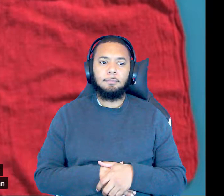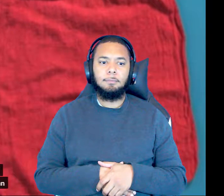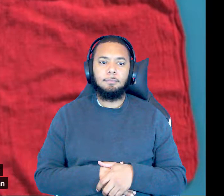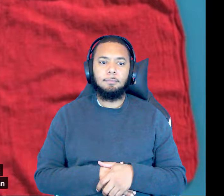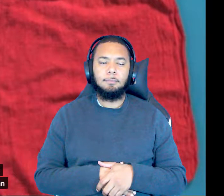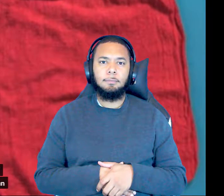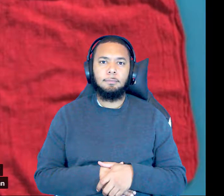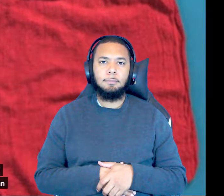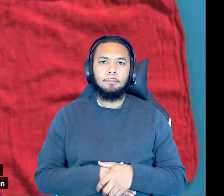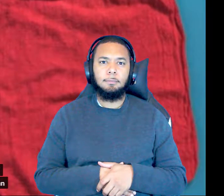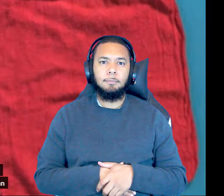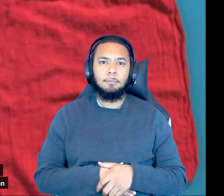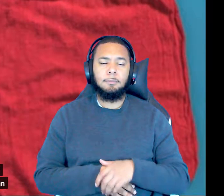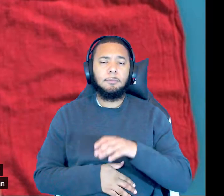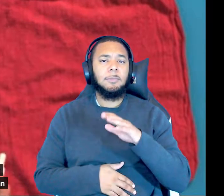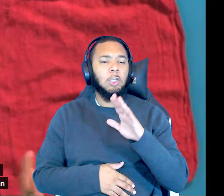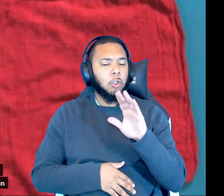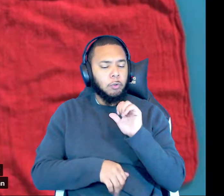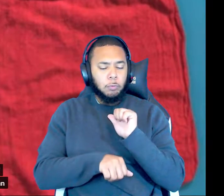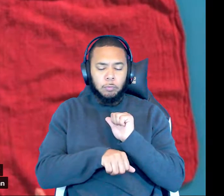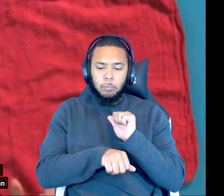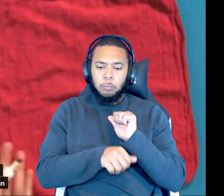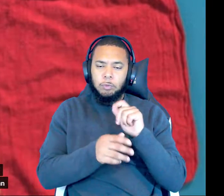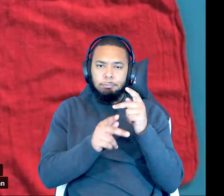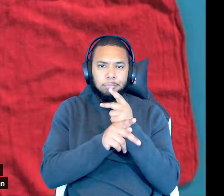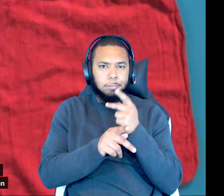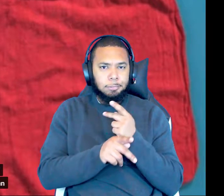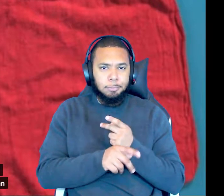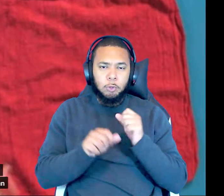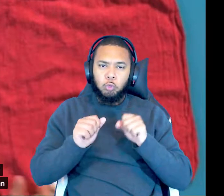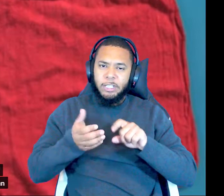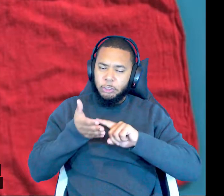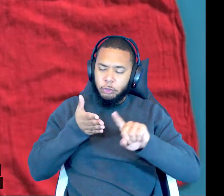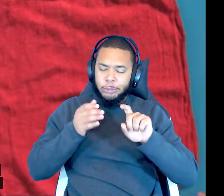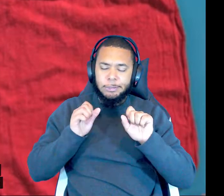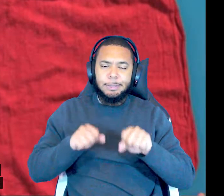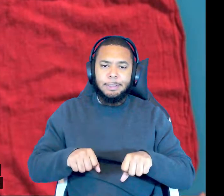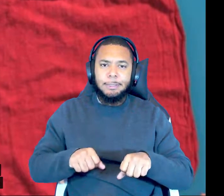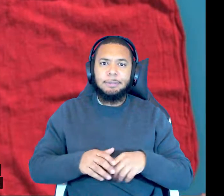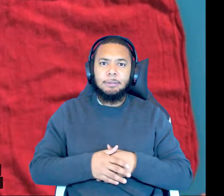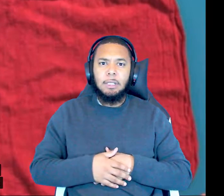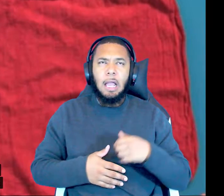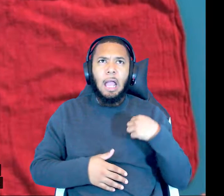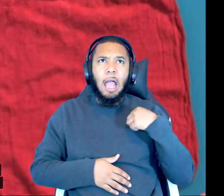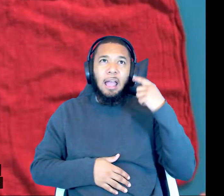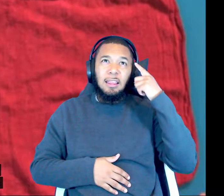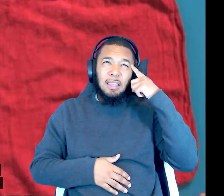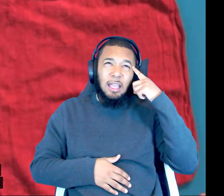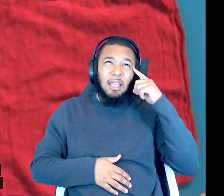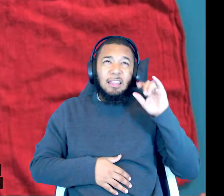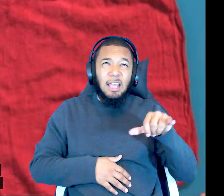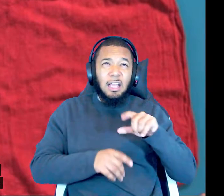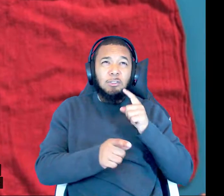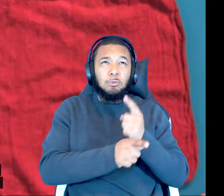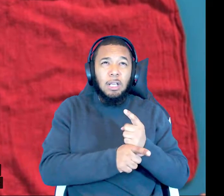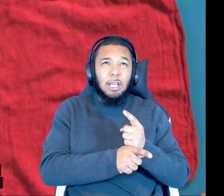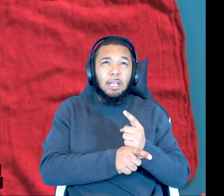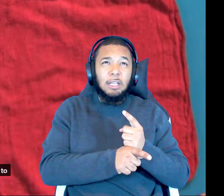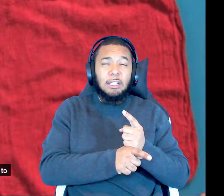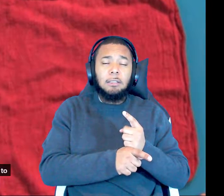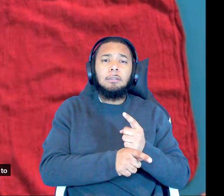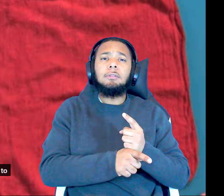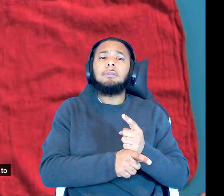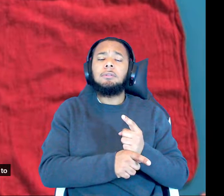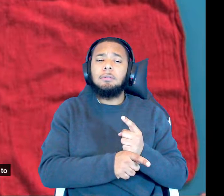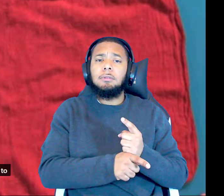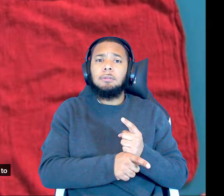All right, you can always check your work. If to build a mental math skill, you can say, well, I think it's this. How would I do this? You can add